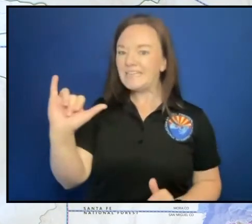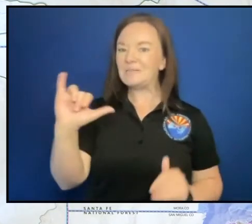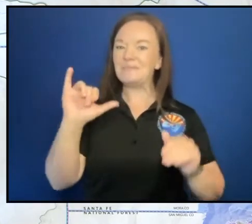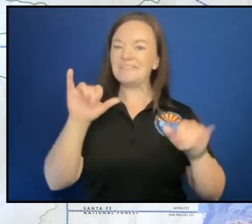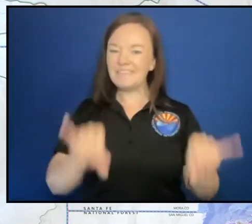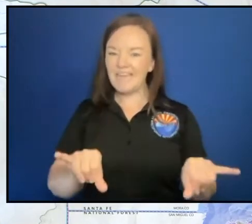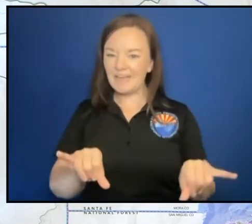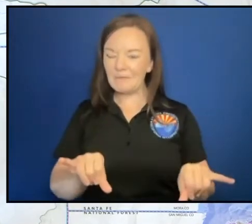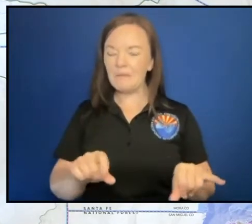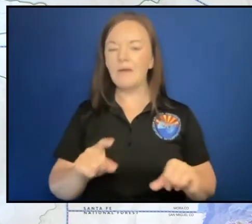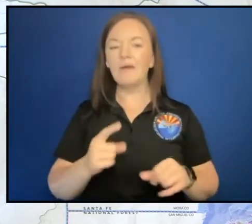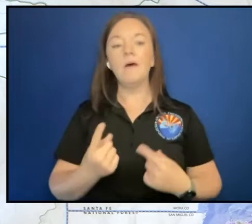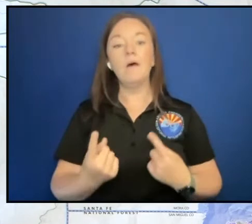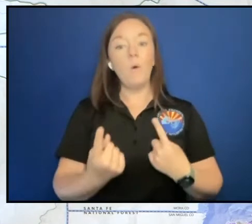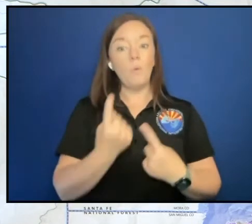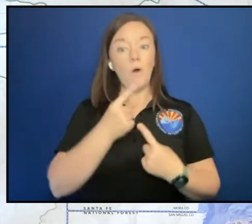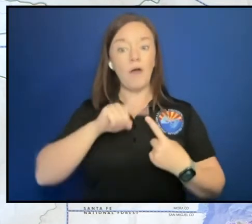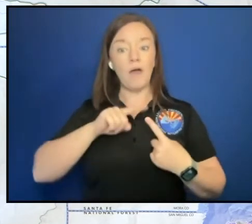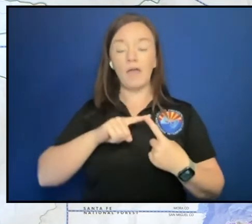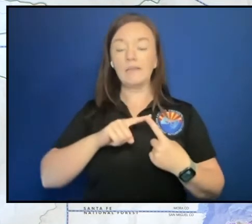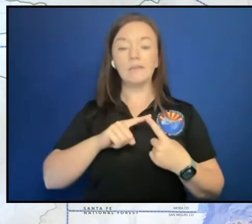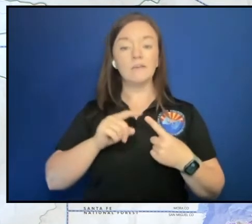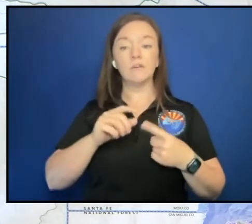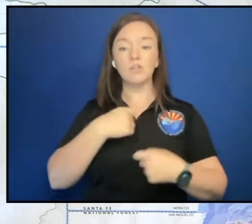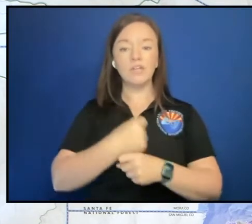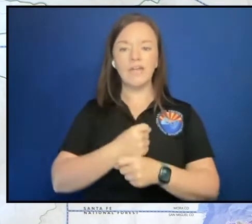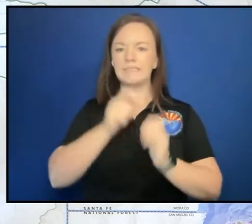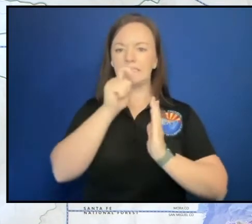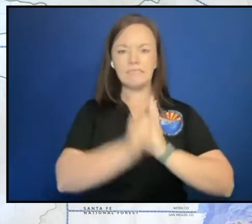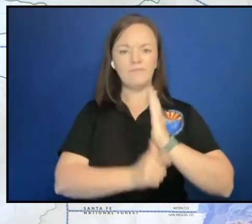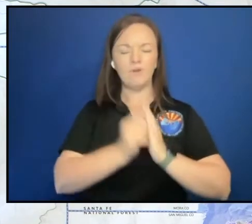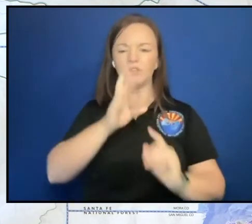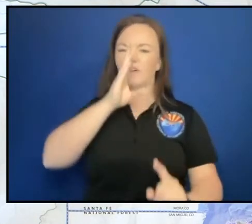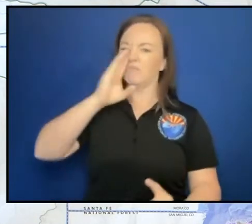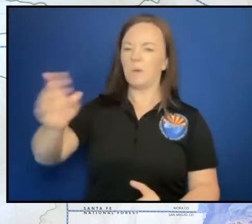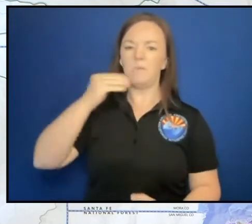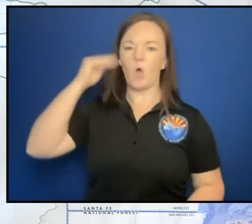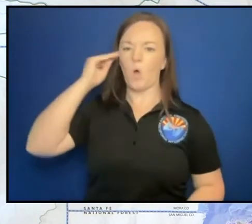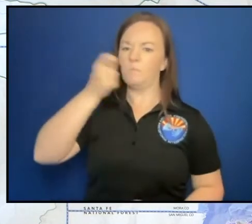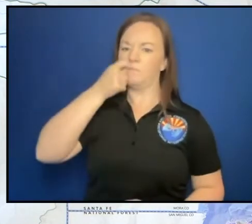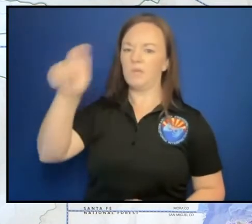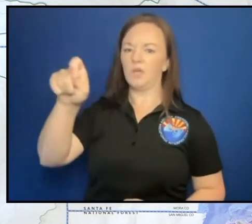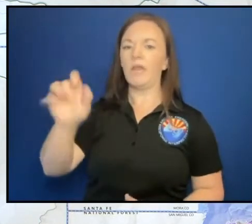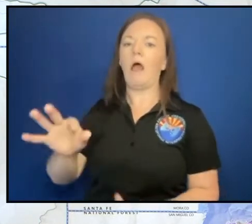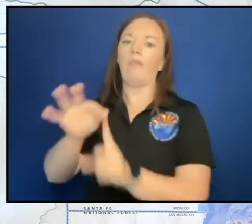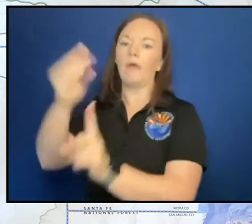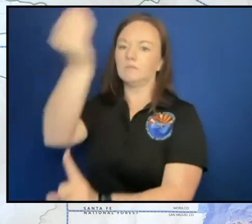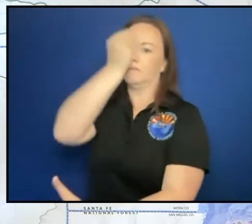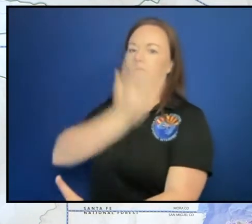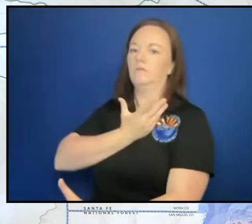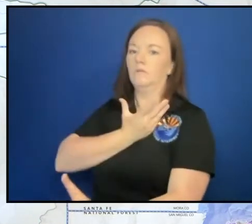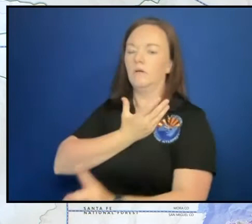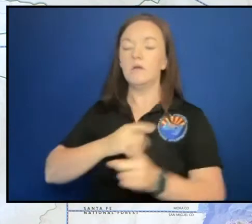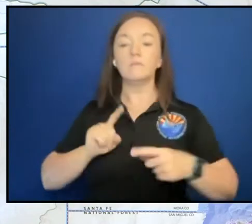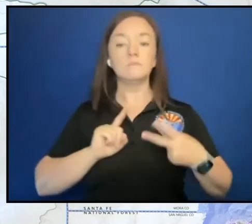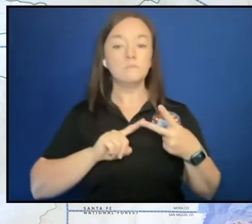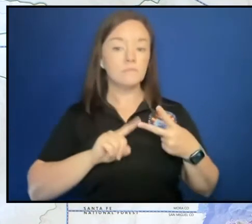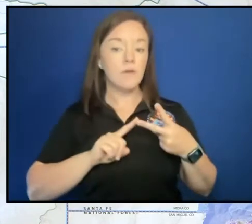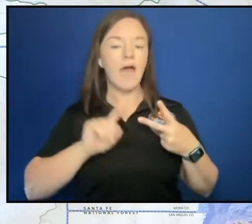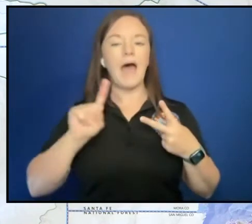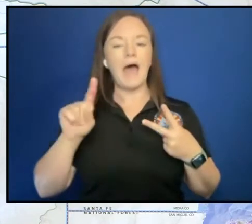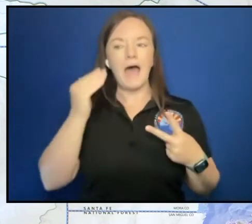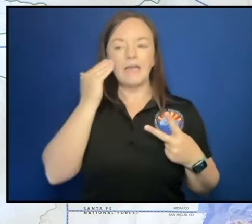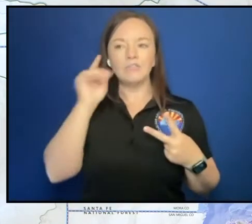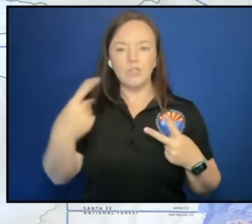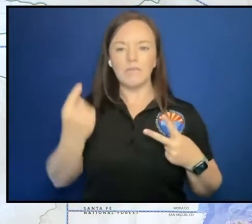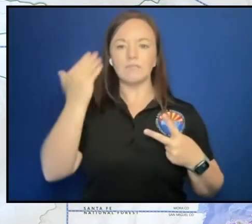home absent any other information is what I'm gonna do. And the other one says, all I know I'm gonna do is go to Las Vegas. And when I get